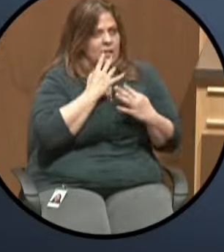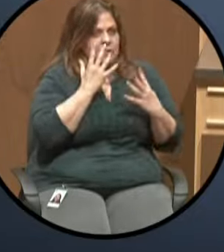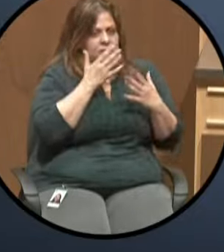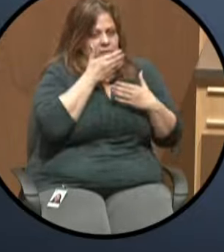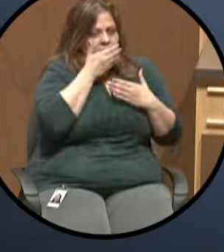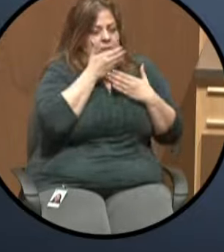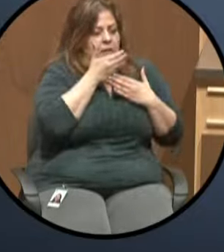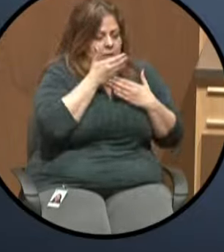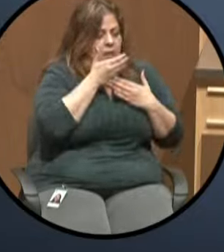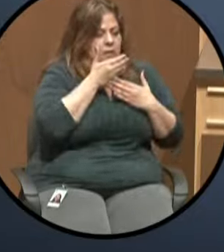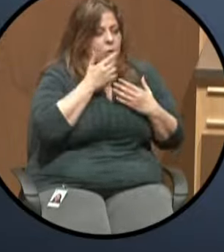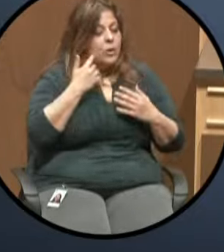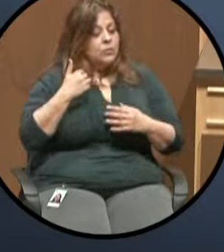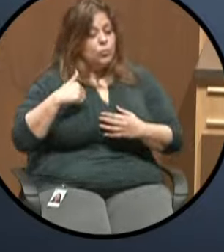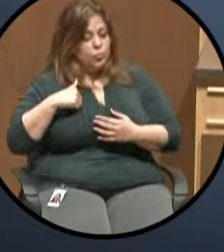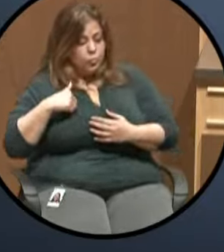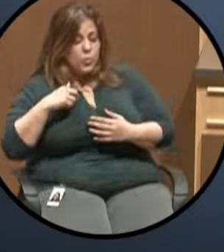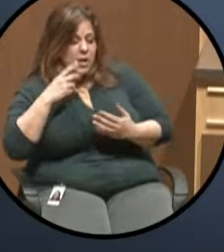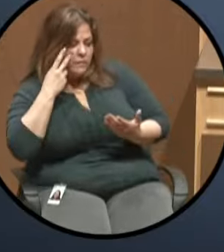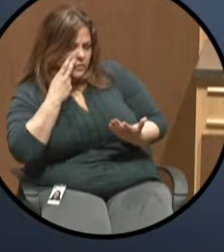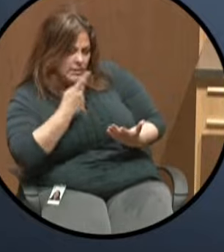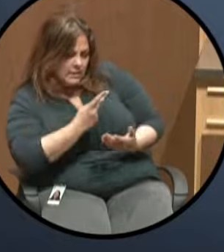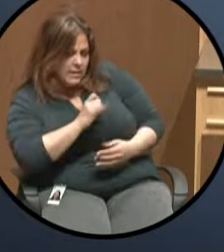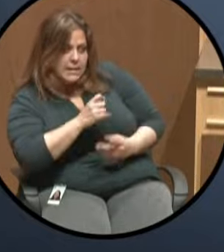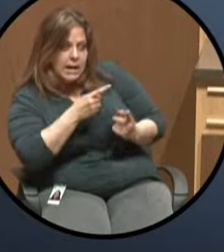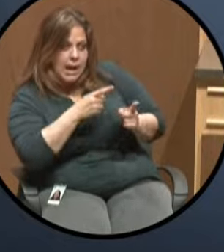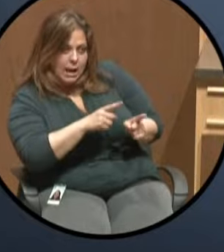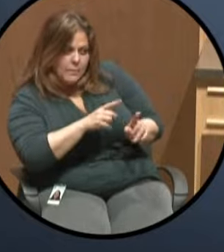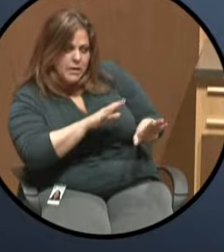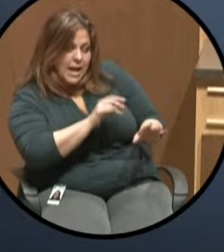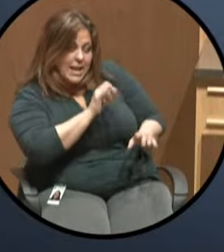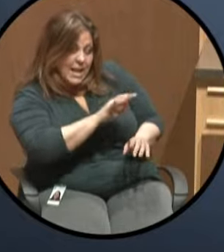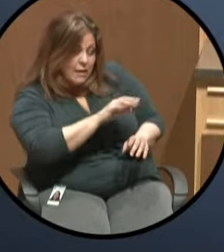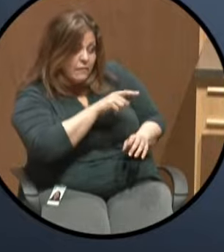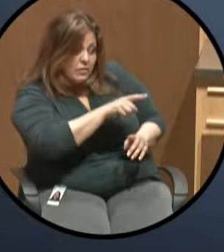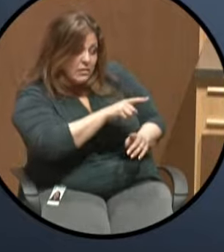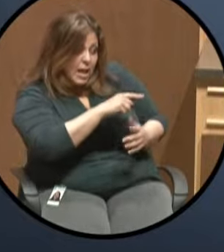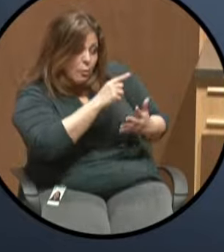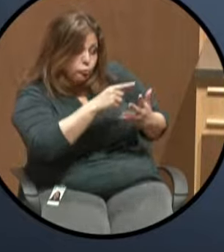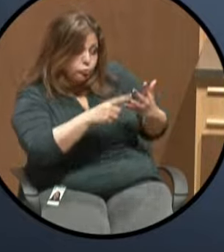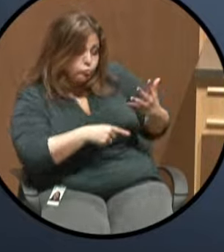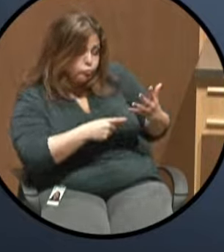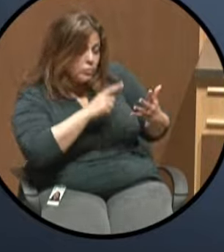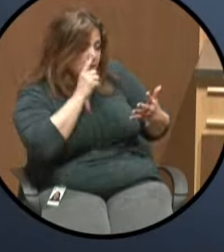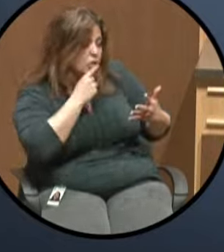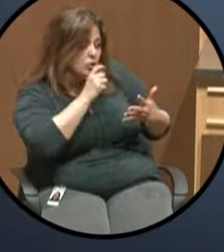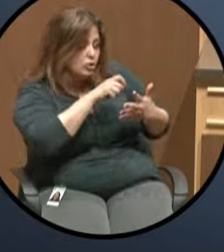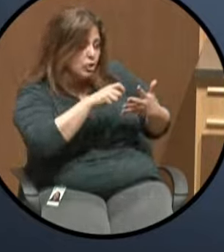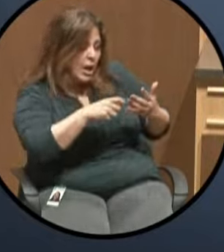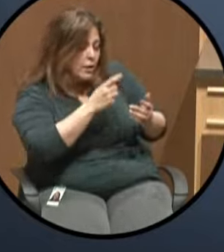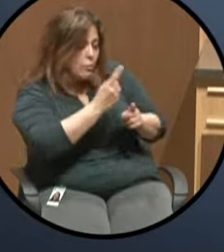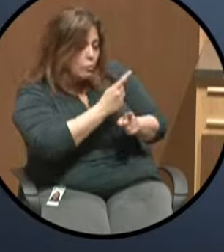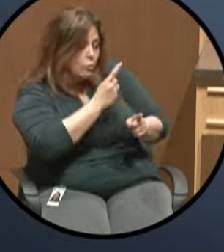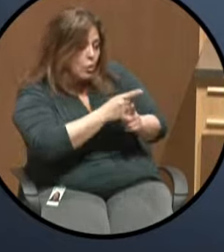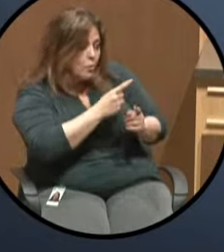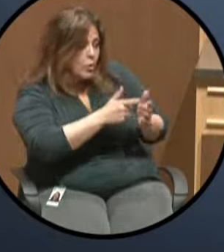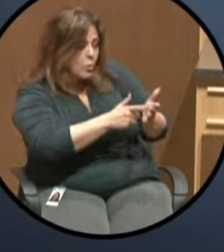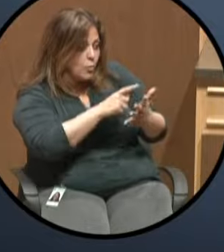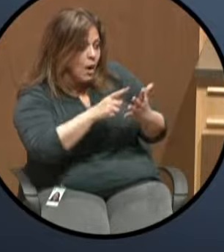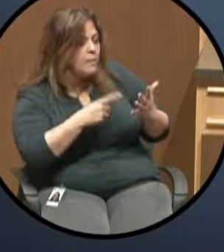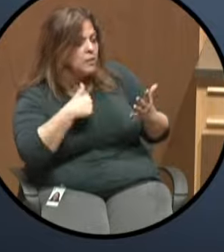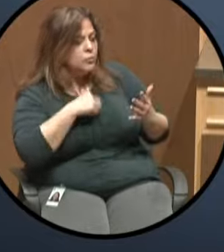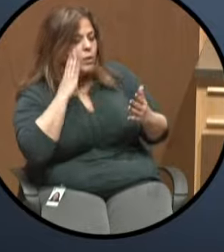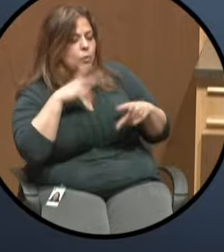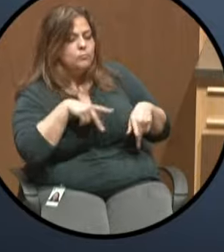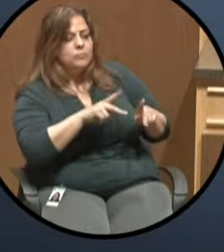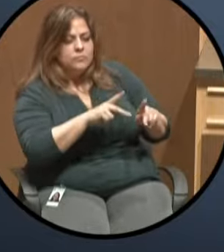have exempted children from wearing masks if they meet the appropriate criteria. So all in all, masks are used as an